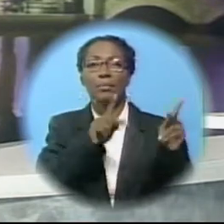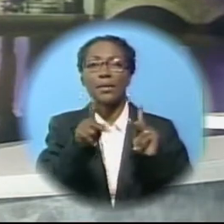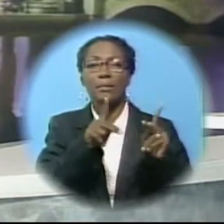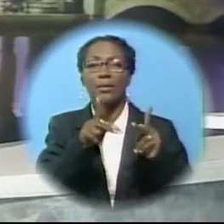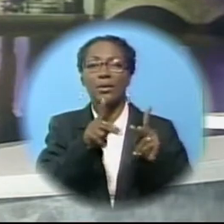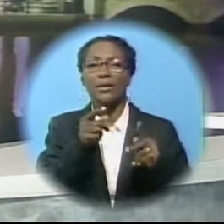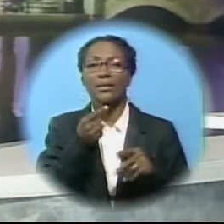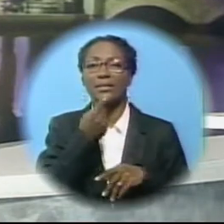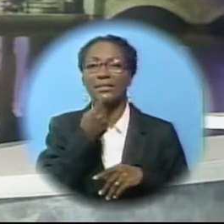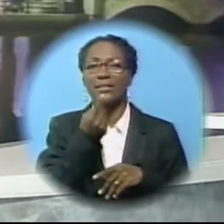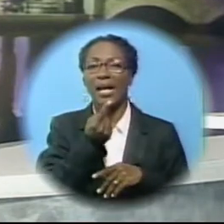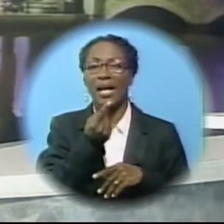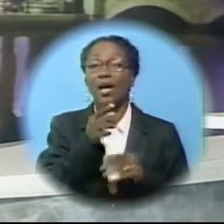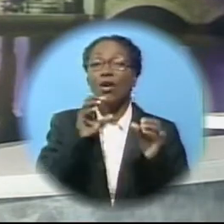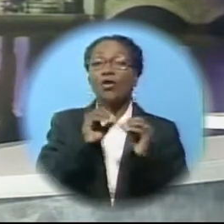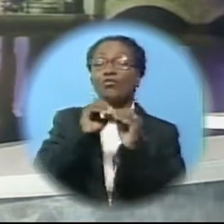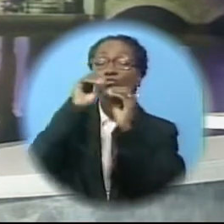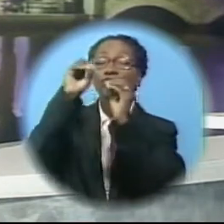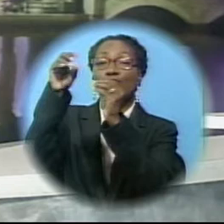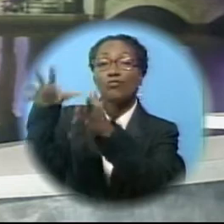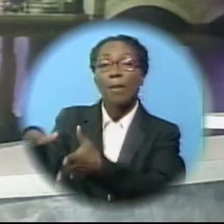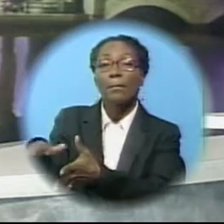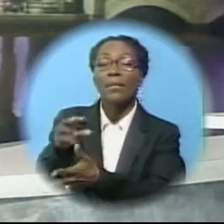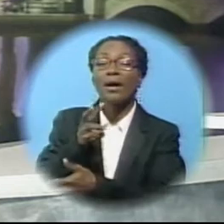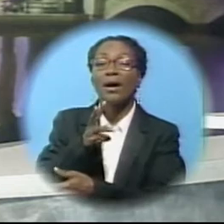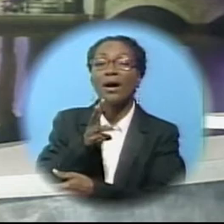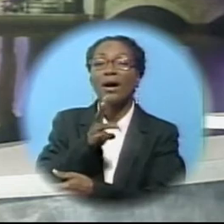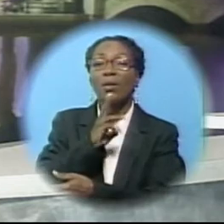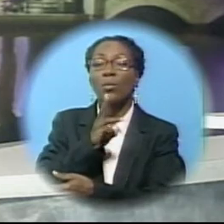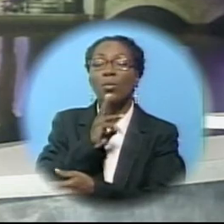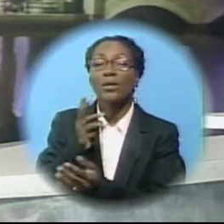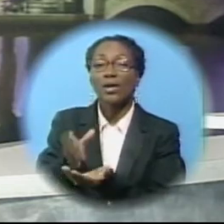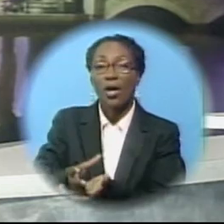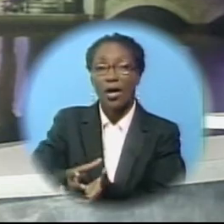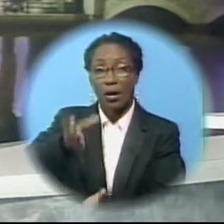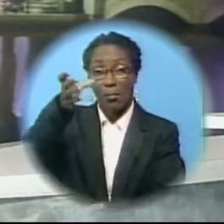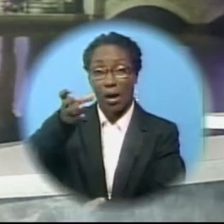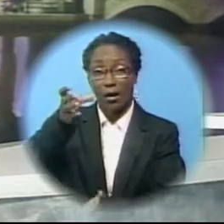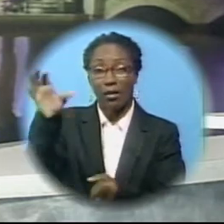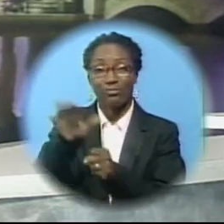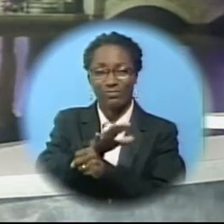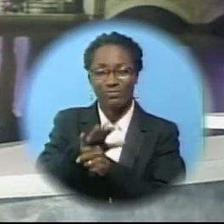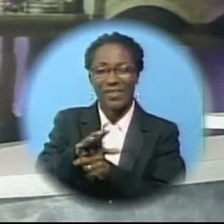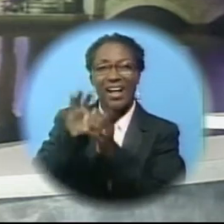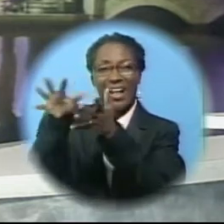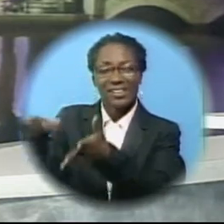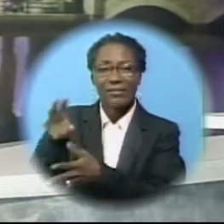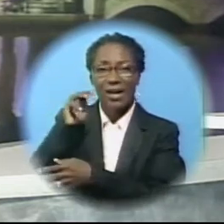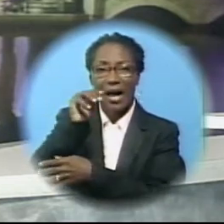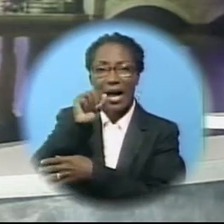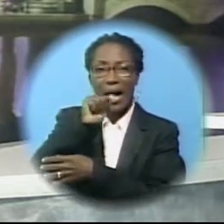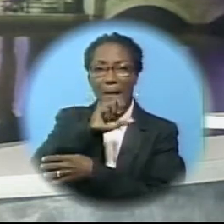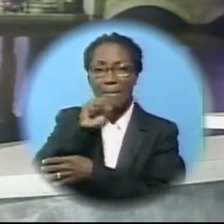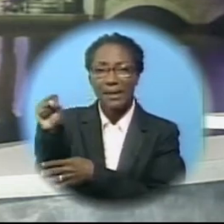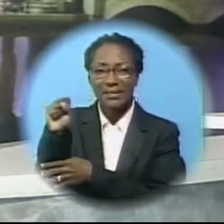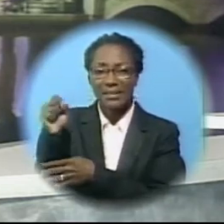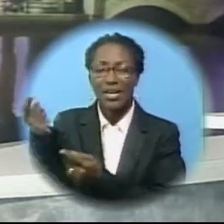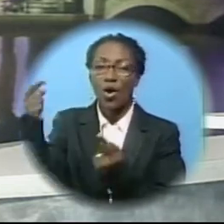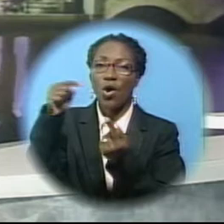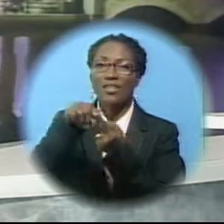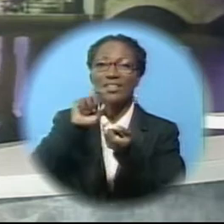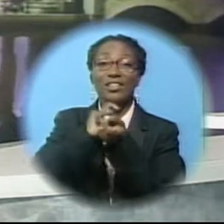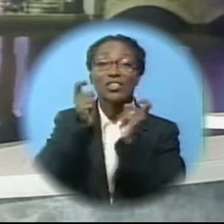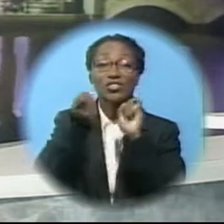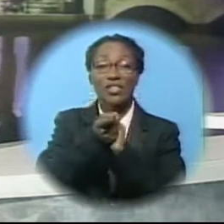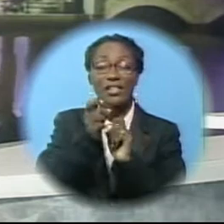at Massey Supermarket in Warrens. Mr. Davis says the drive will continue until a change comes or the rain comes. He says